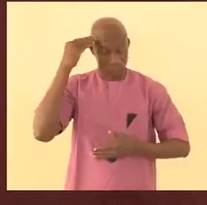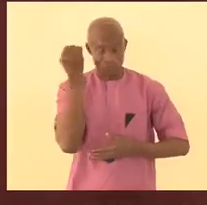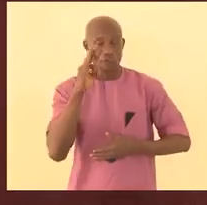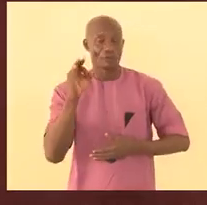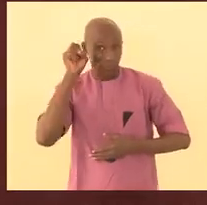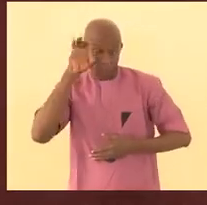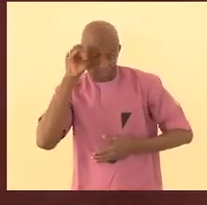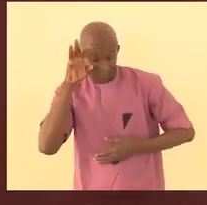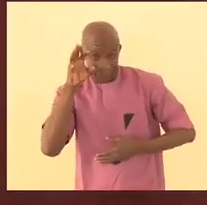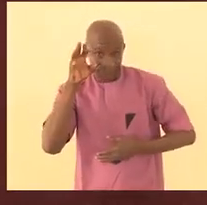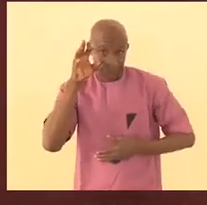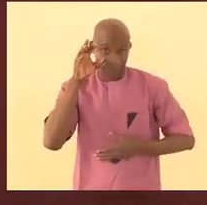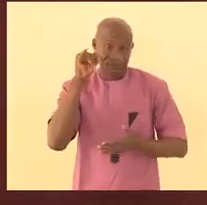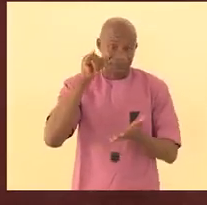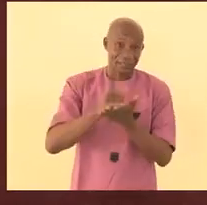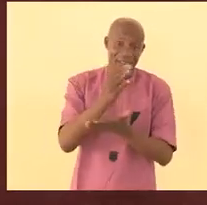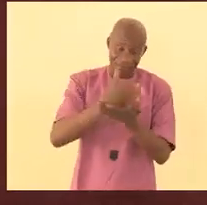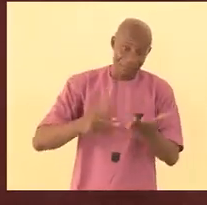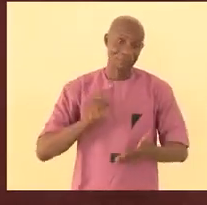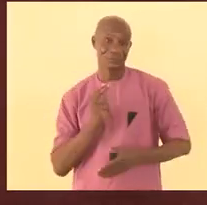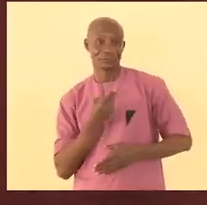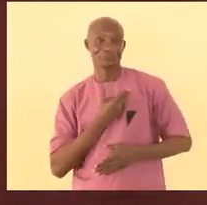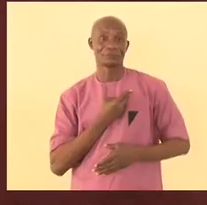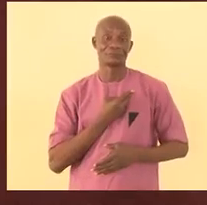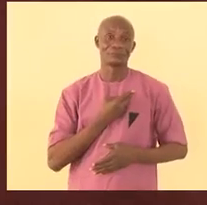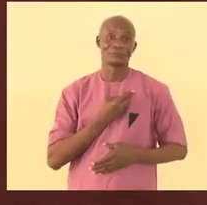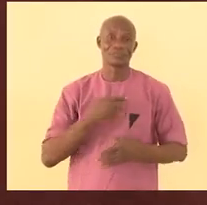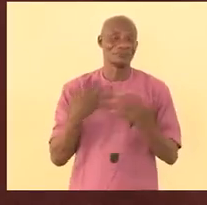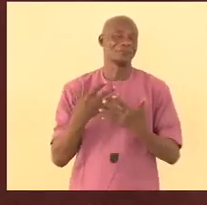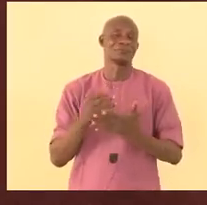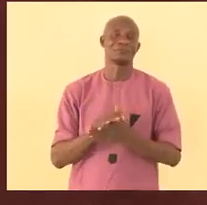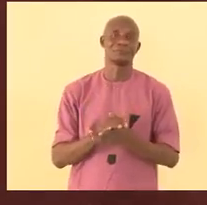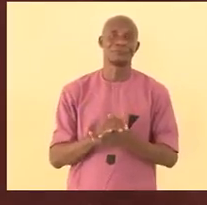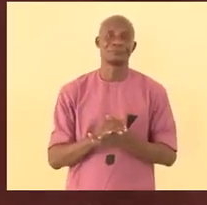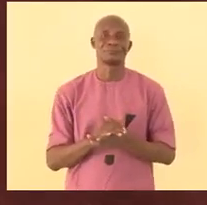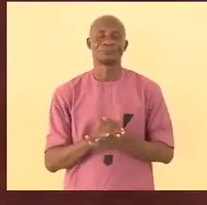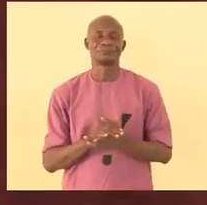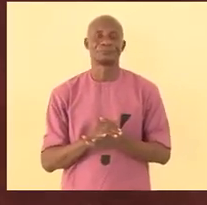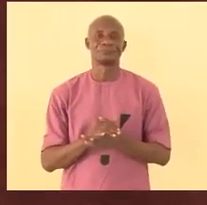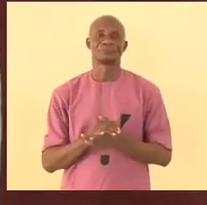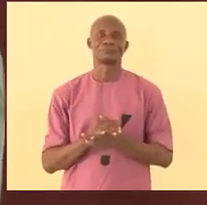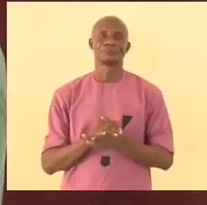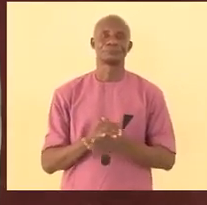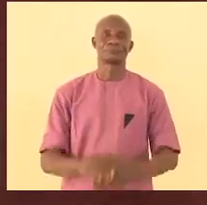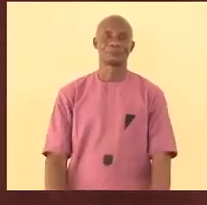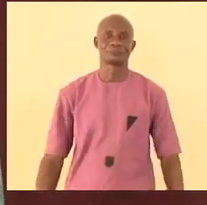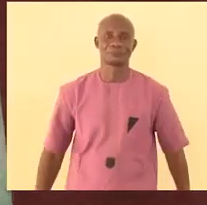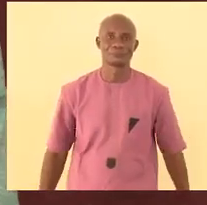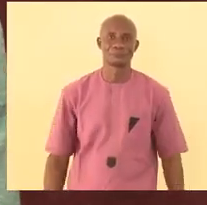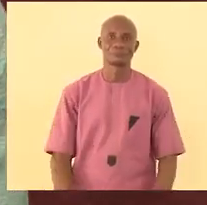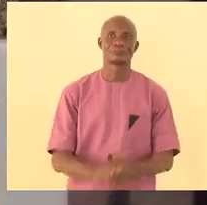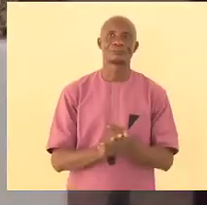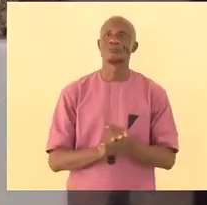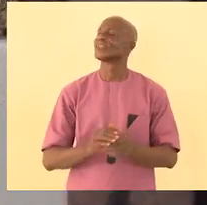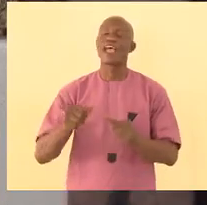witches and wizards, that some of us run, or we have some fear, a lot of fear.